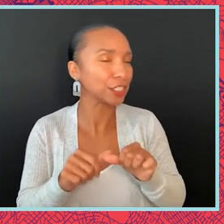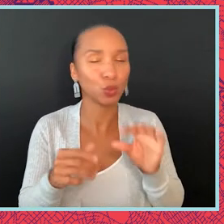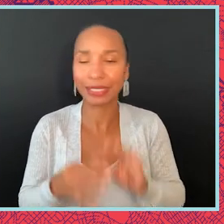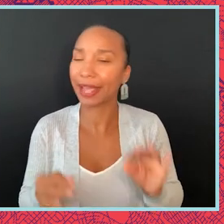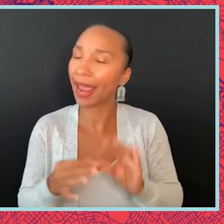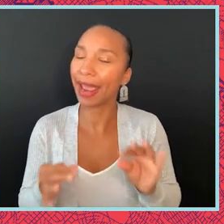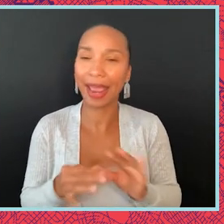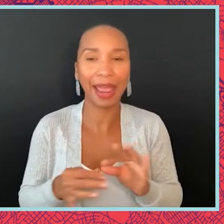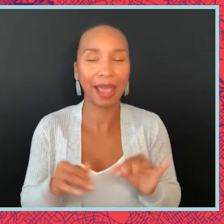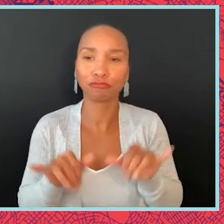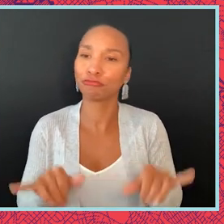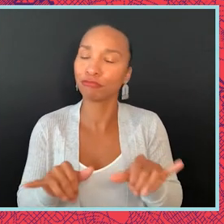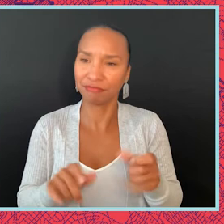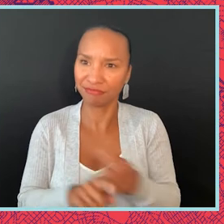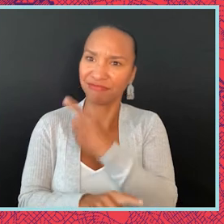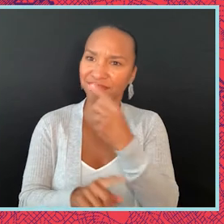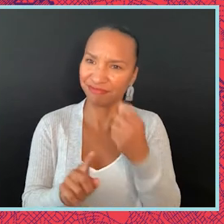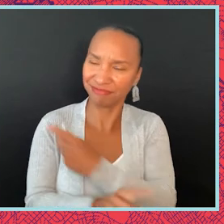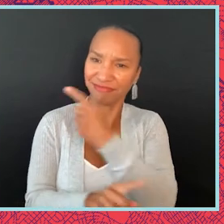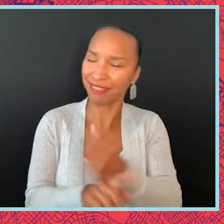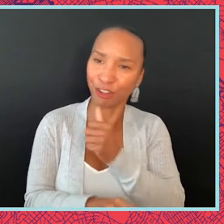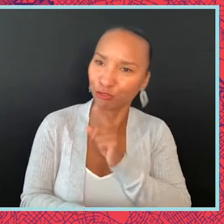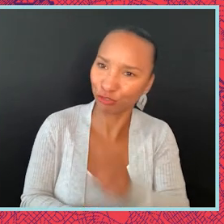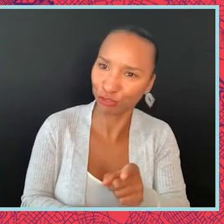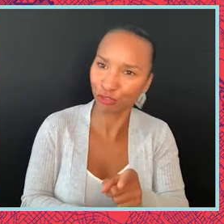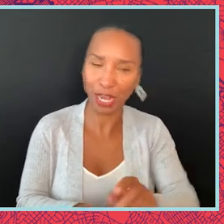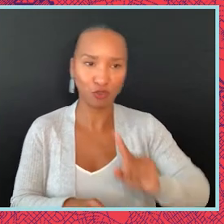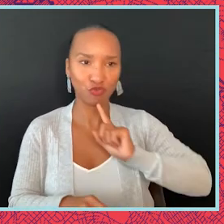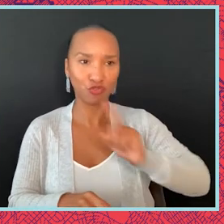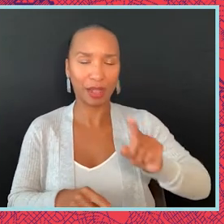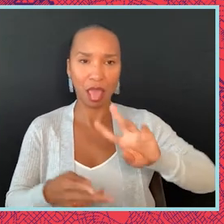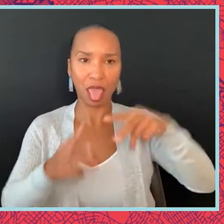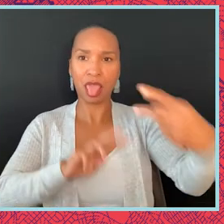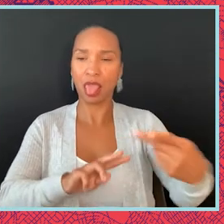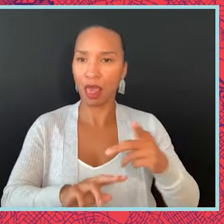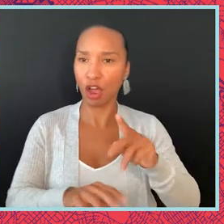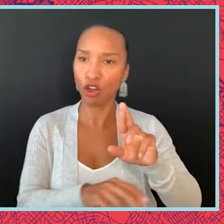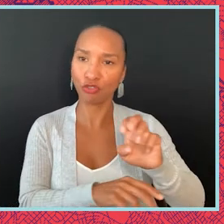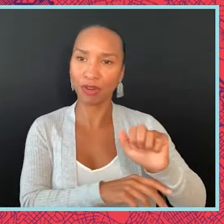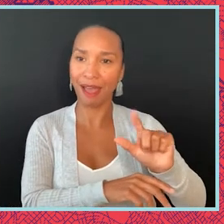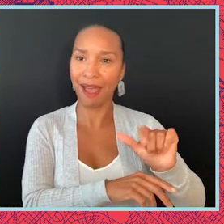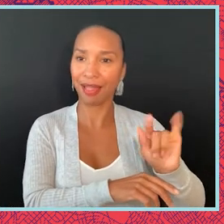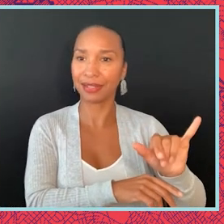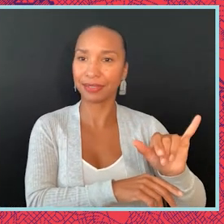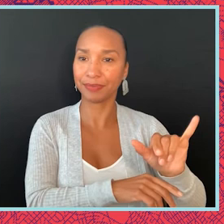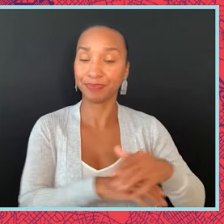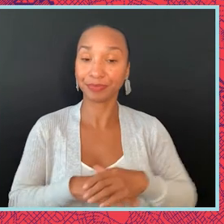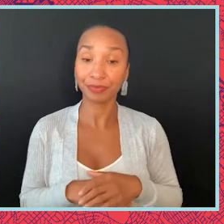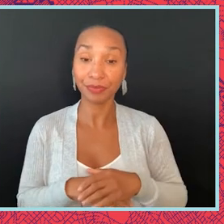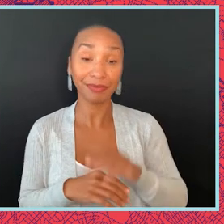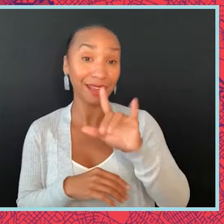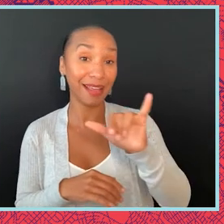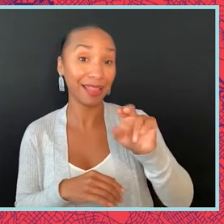people continue to say that simply are not true, that misrepresent the reality. And so one of the things